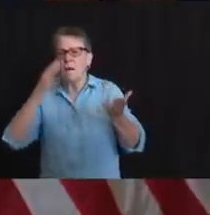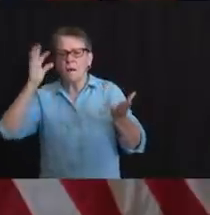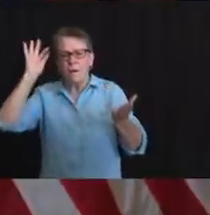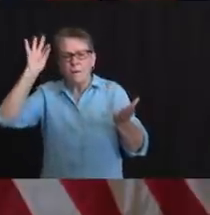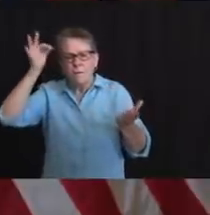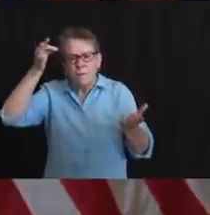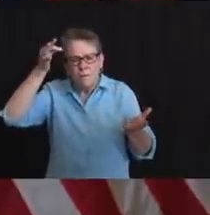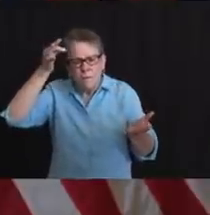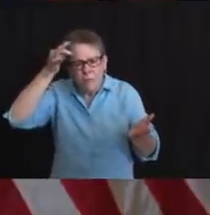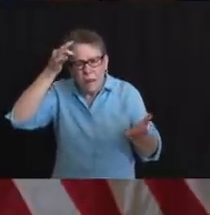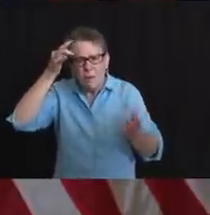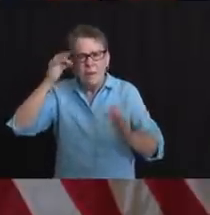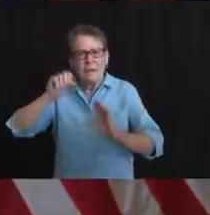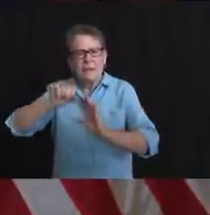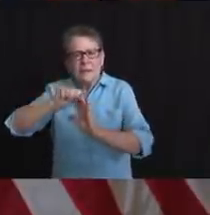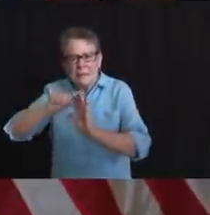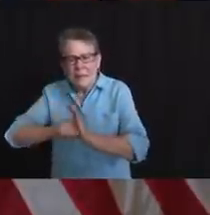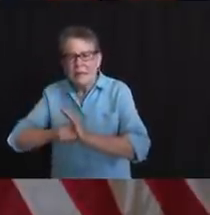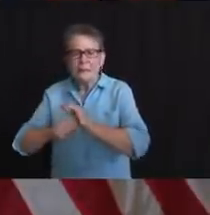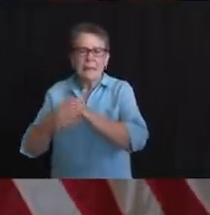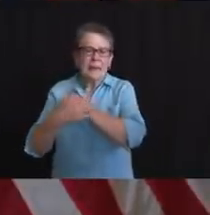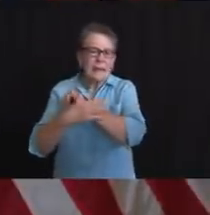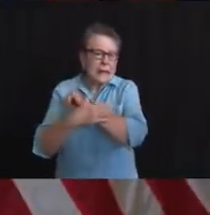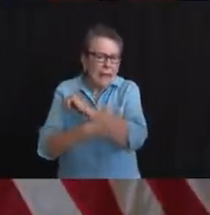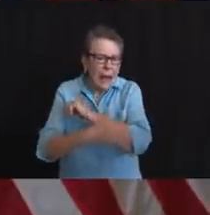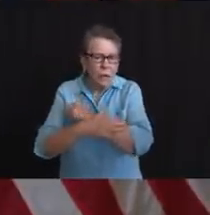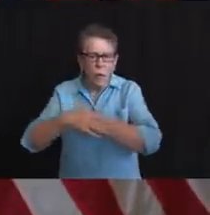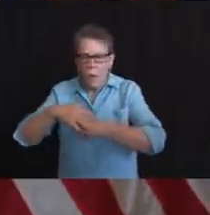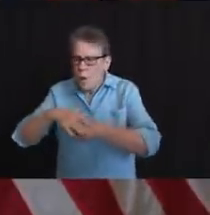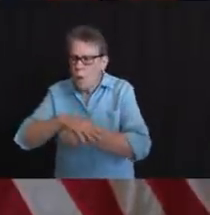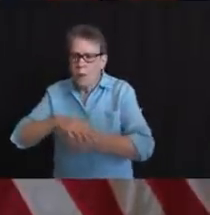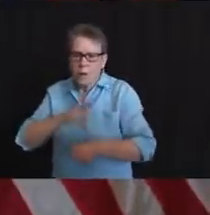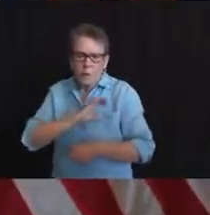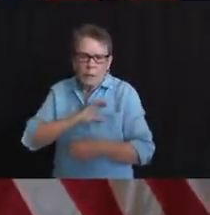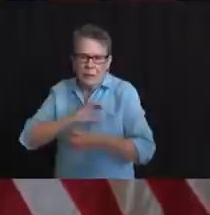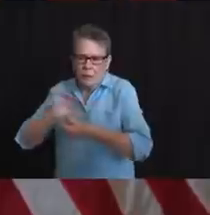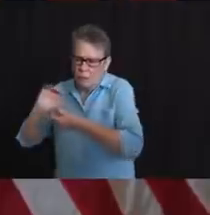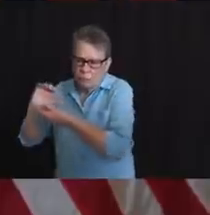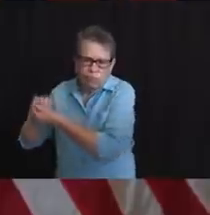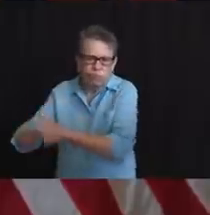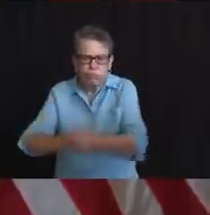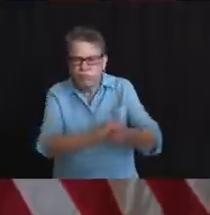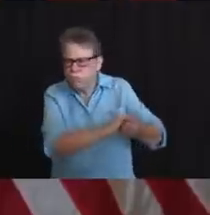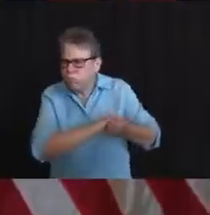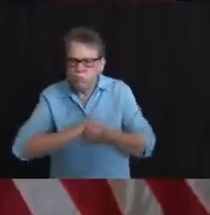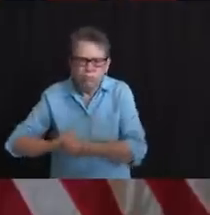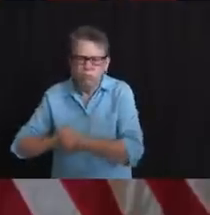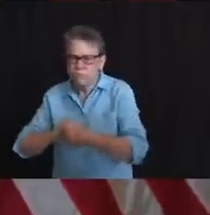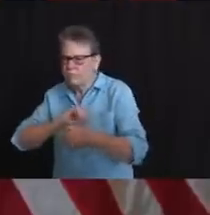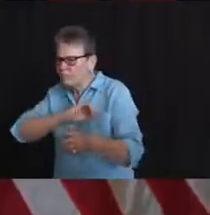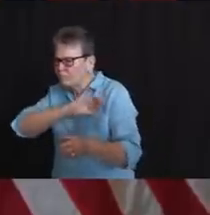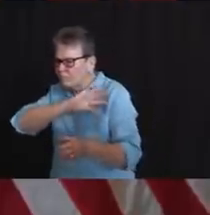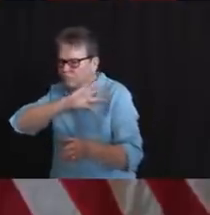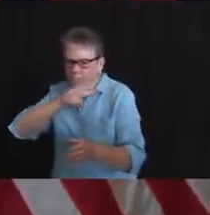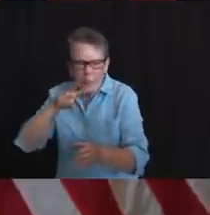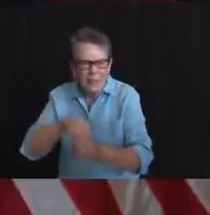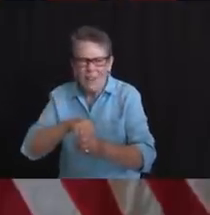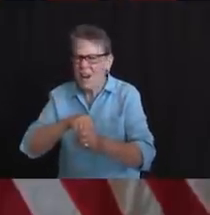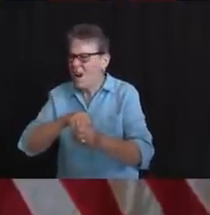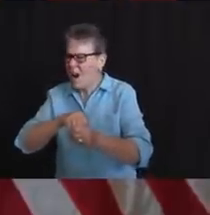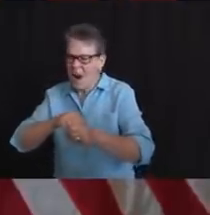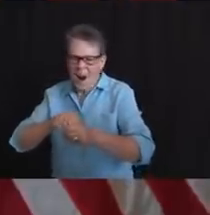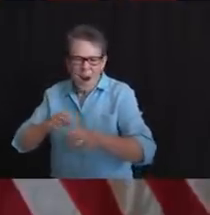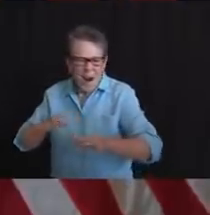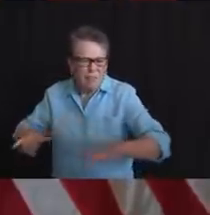partners. It was a vast crime scene. There was a tremendous amount of ballistic evidence